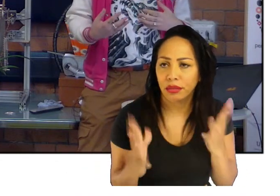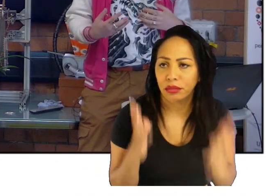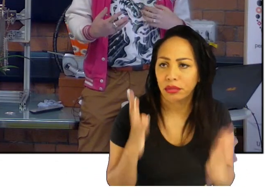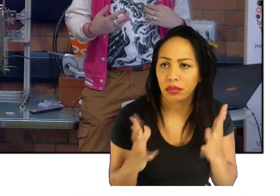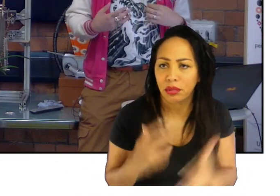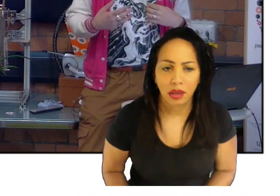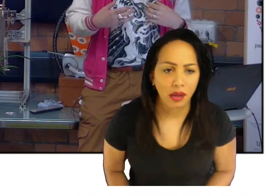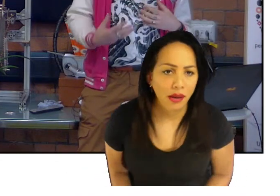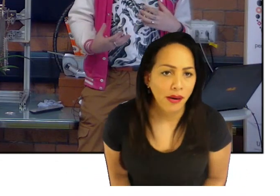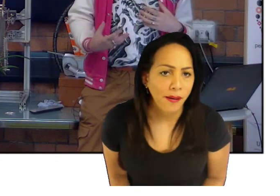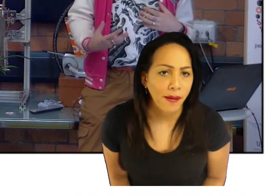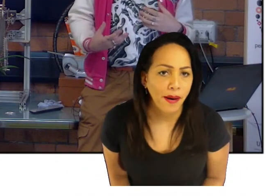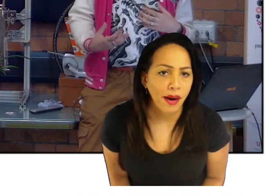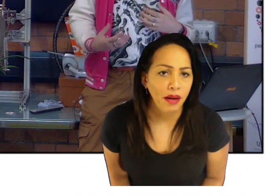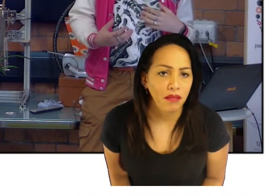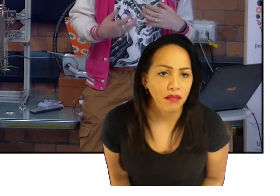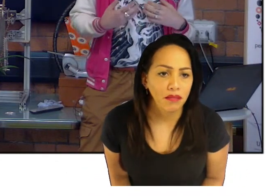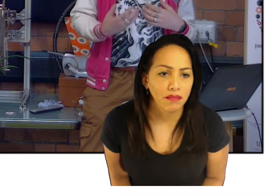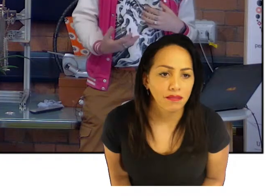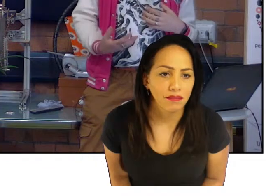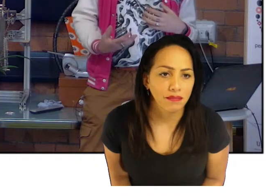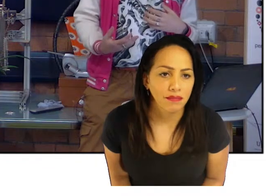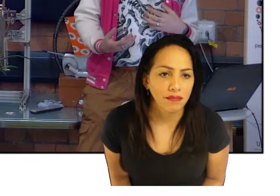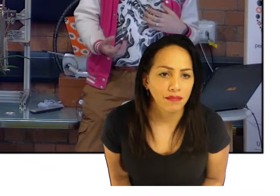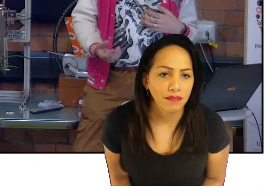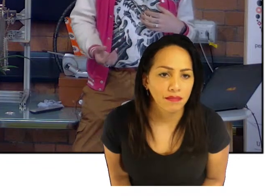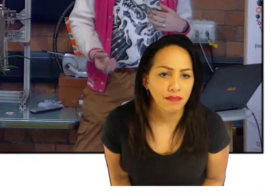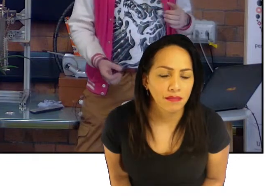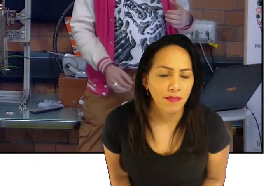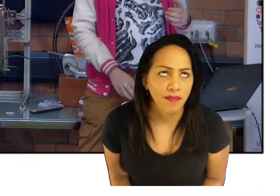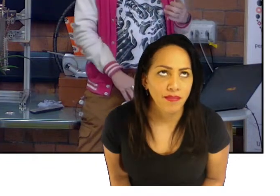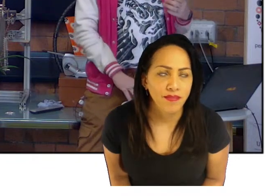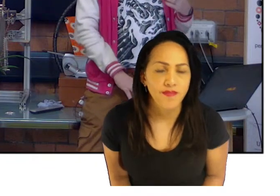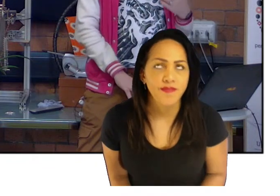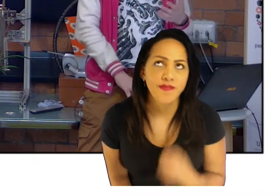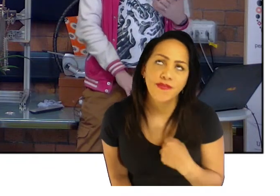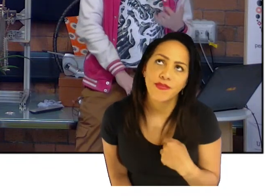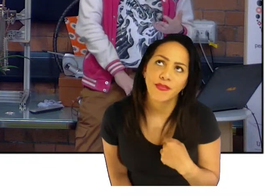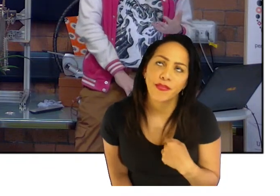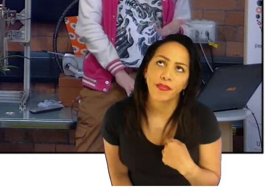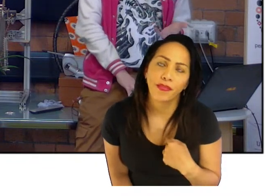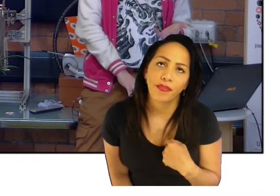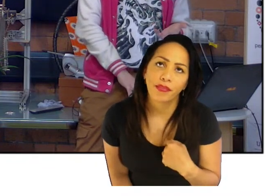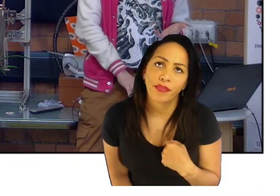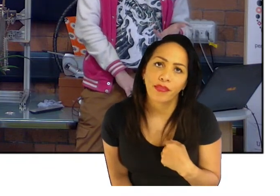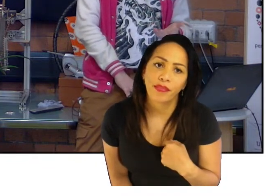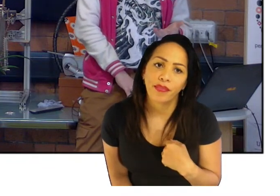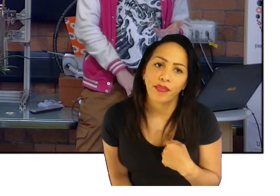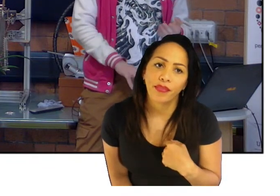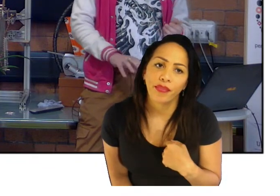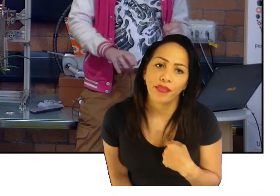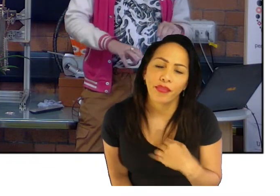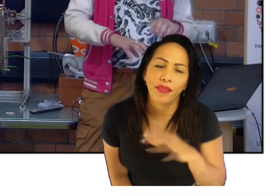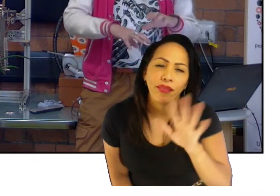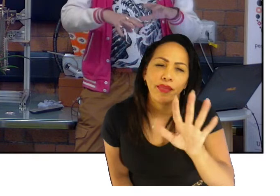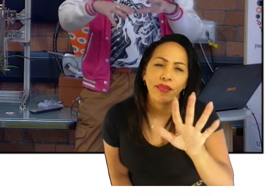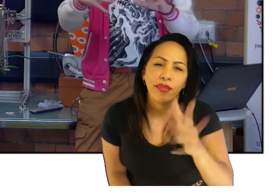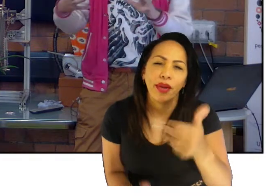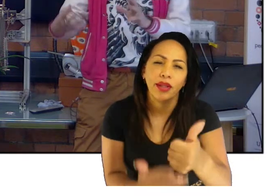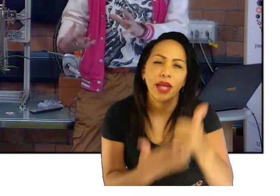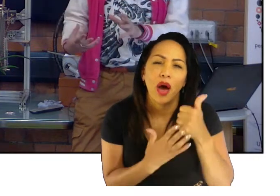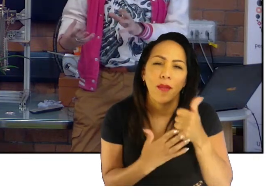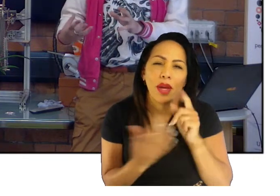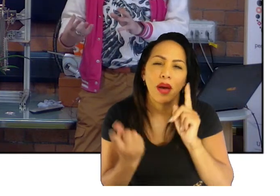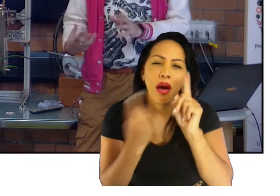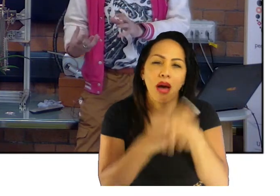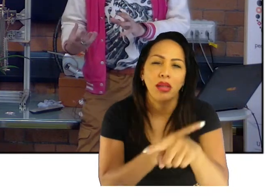can answer this usefully, to what extent are you looking at